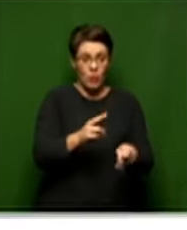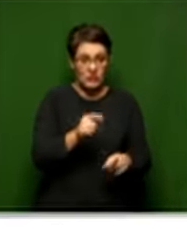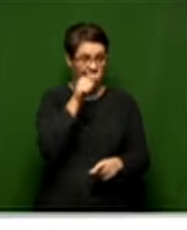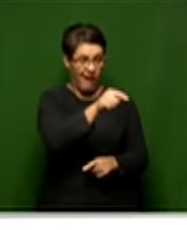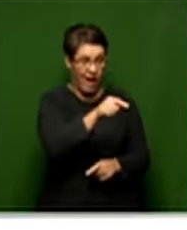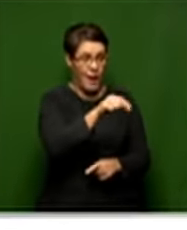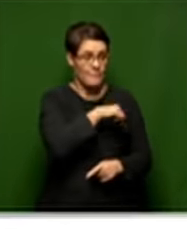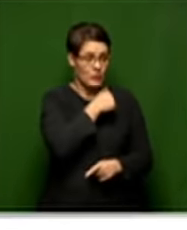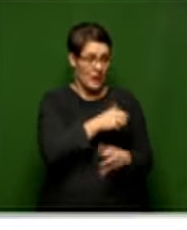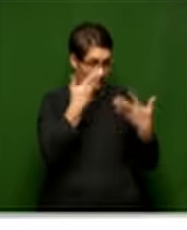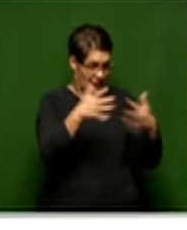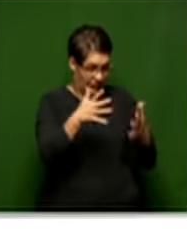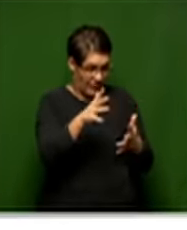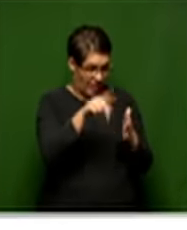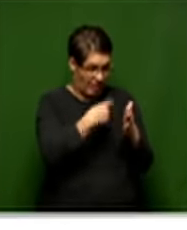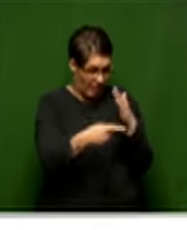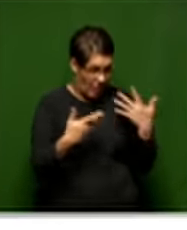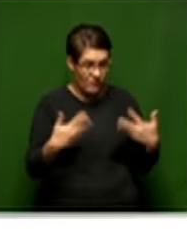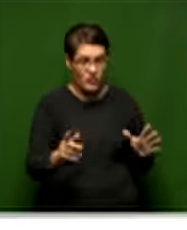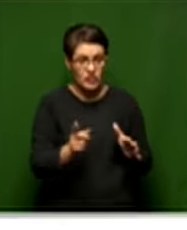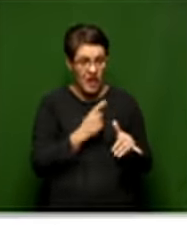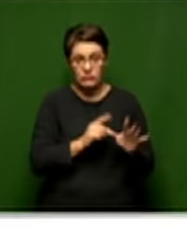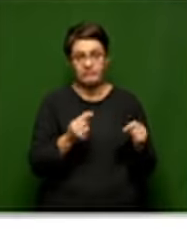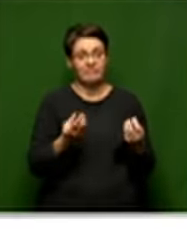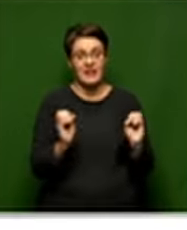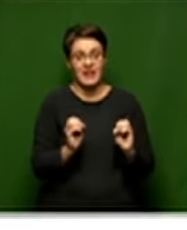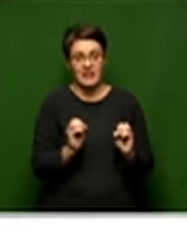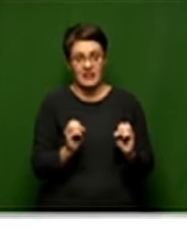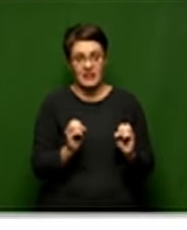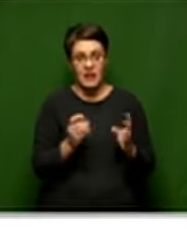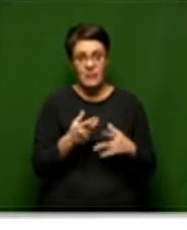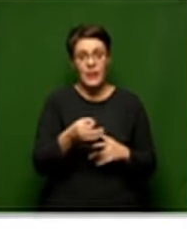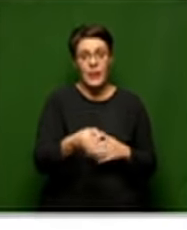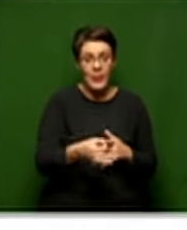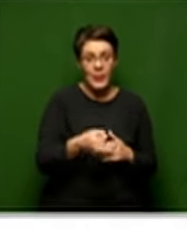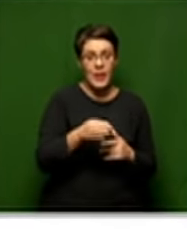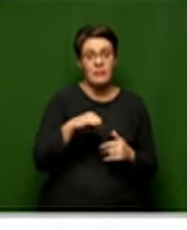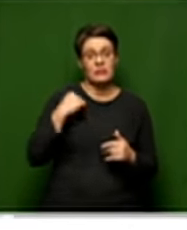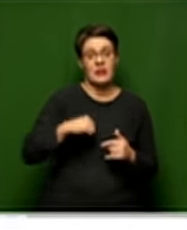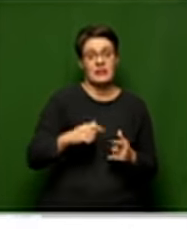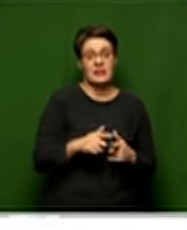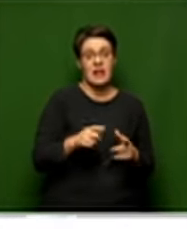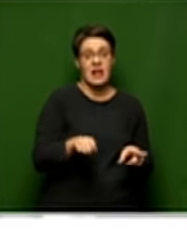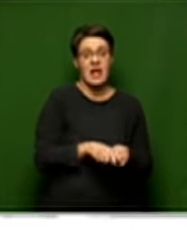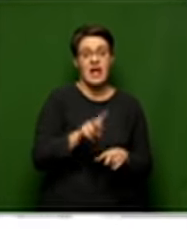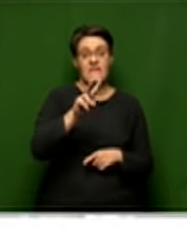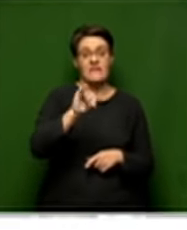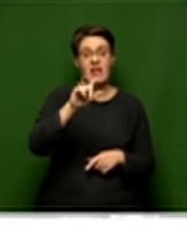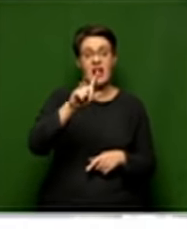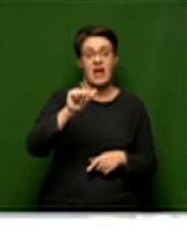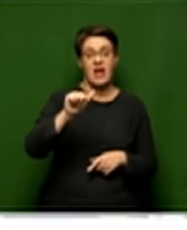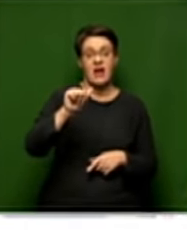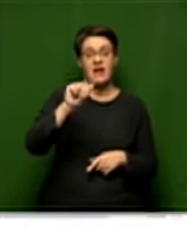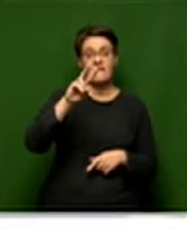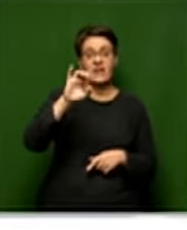a single municipality has completed counting. But the smallest municipality, like Vila is the